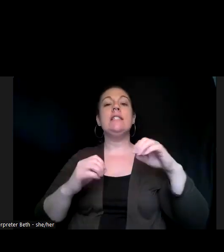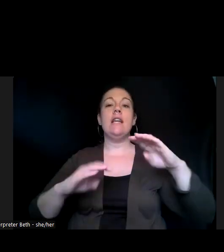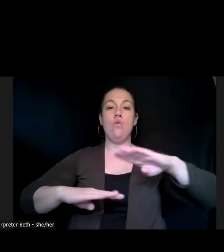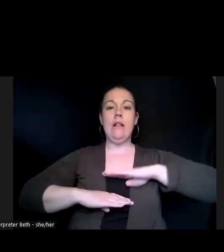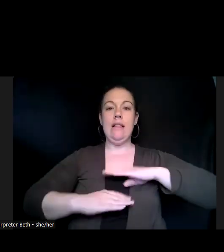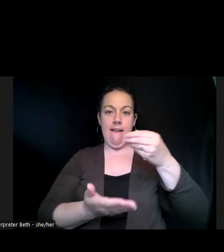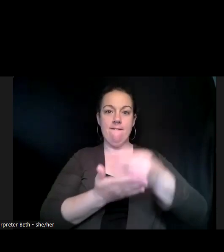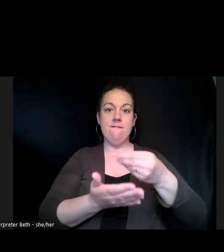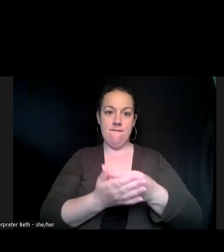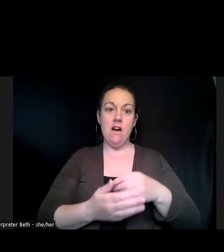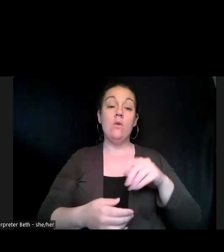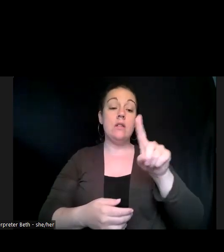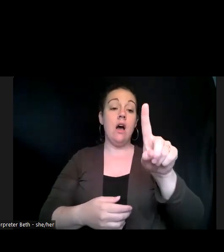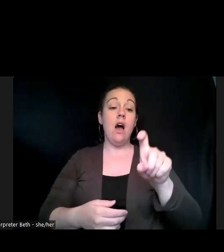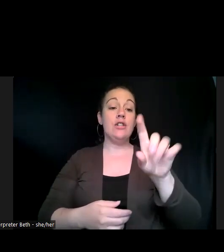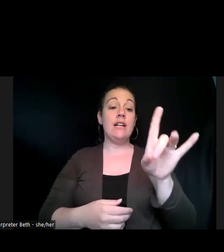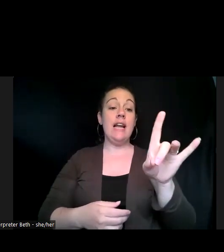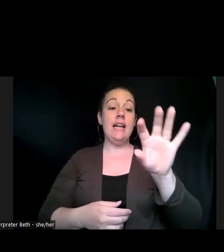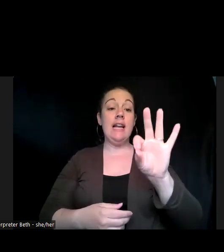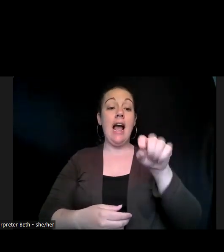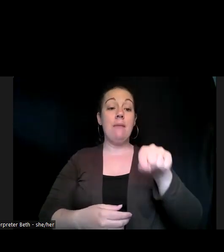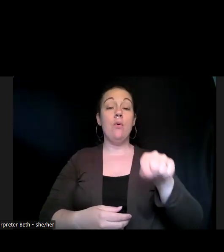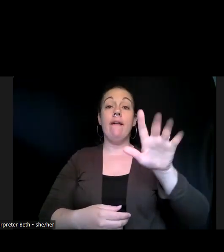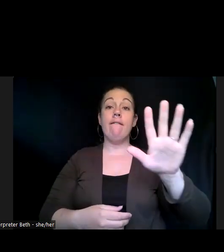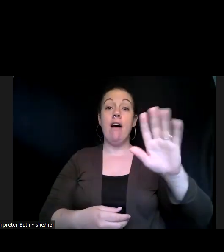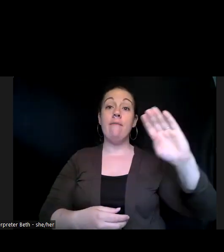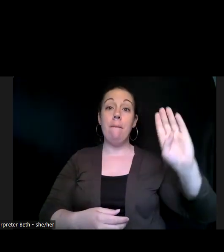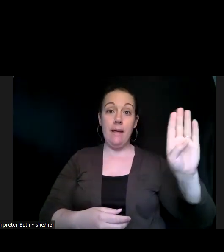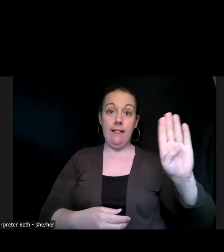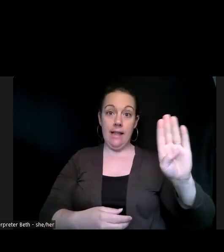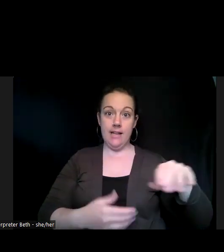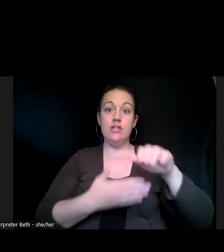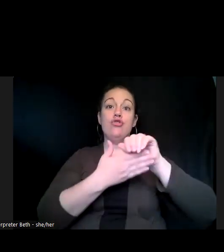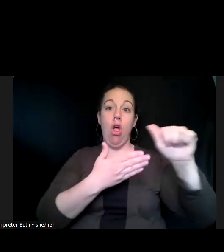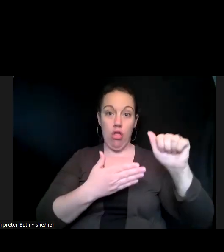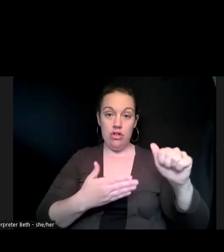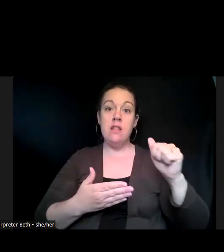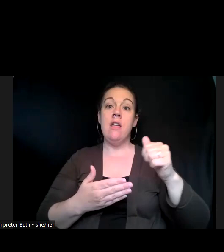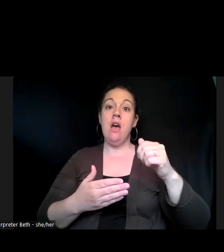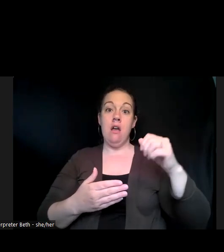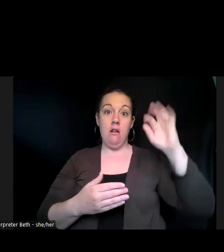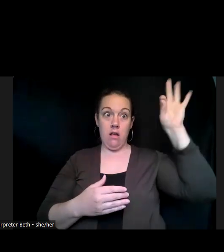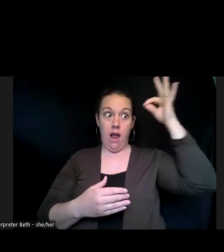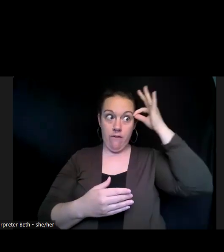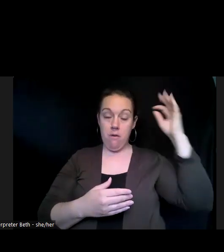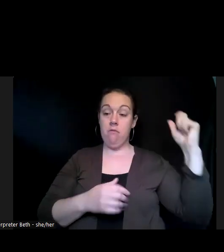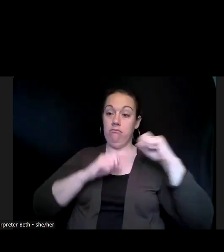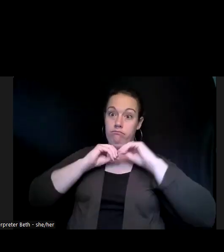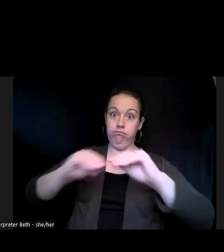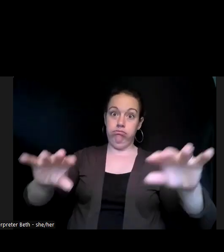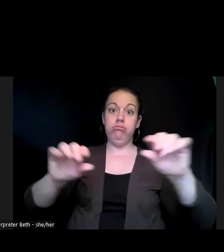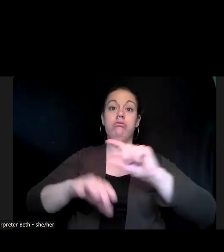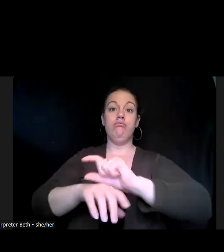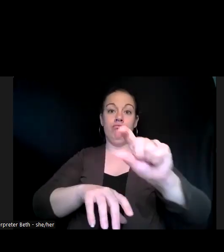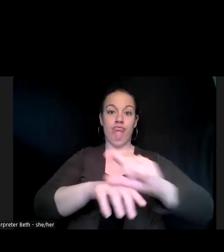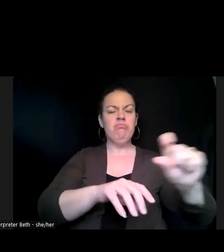It was $189.5 billion that was funded through the federal government over the course of a couple of years.